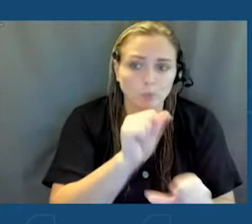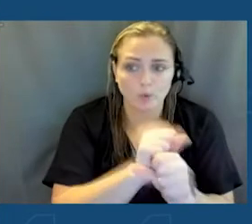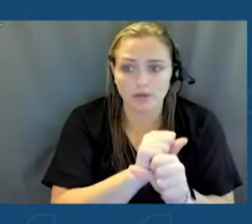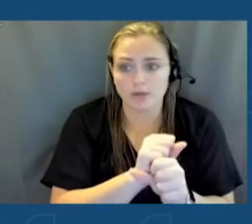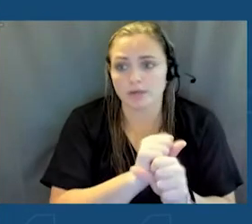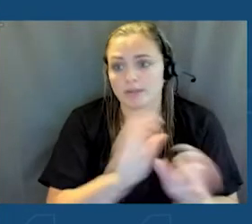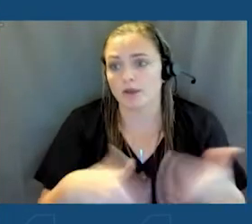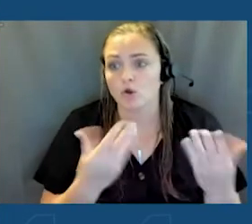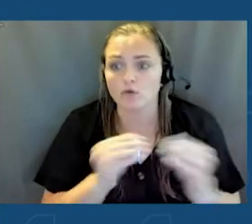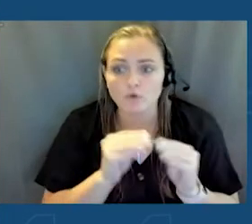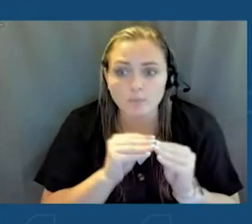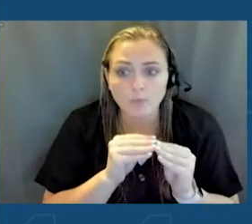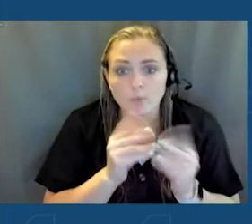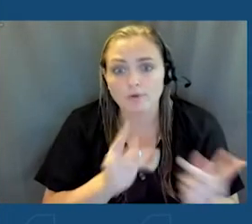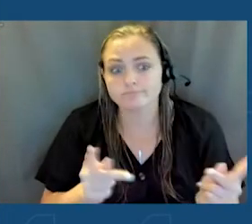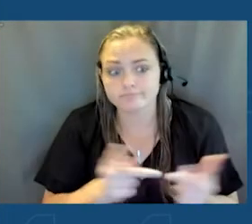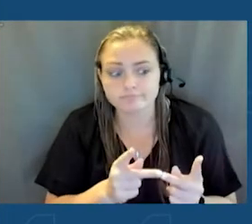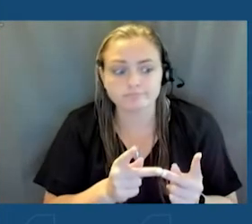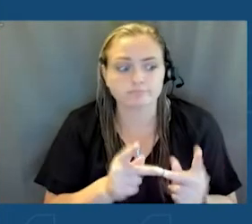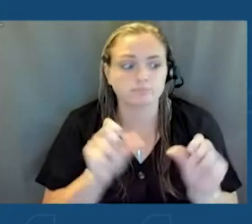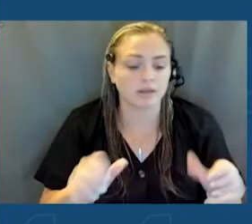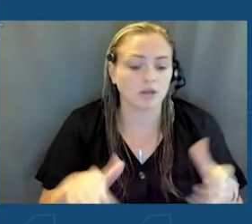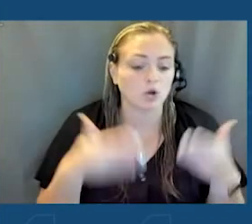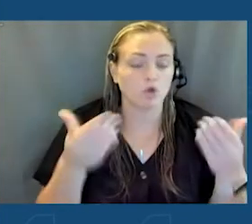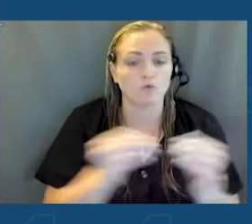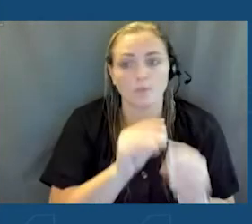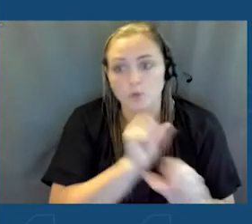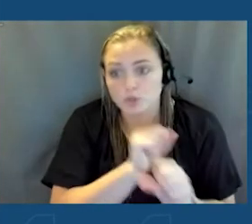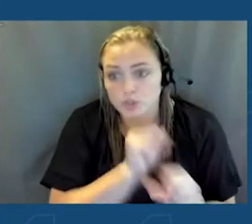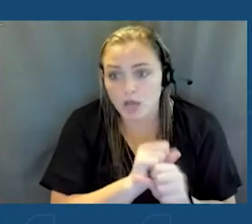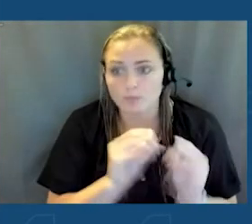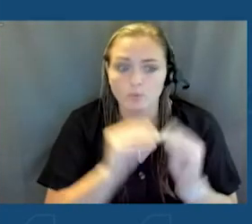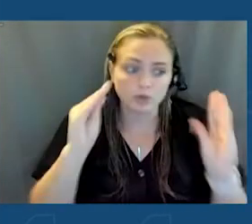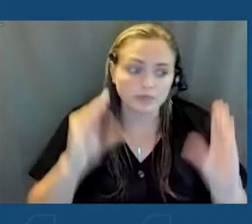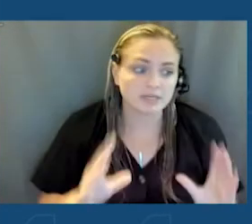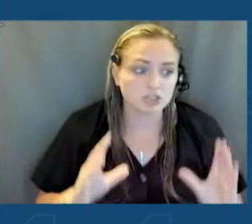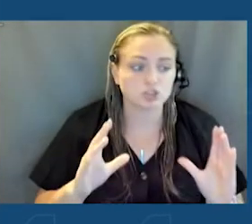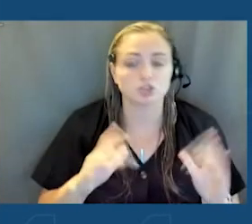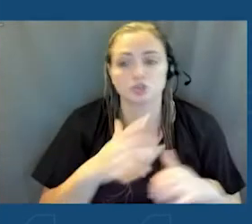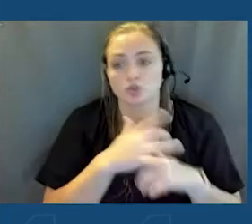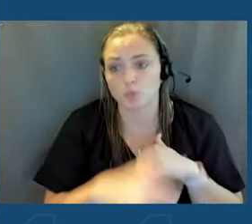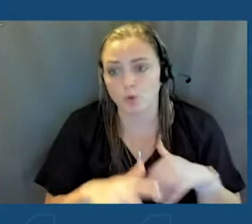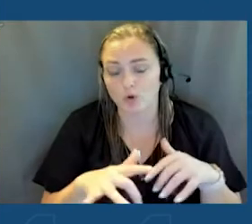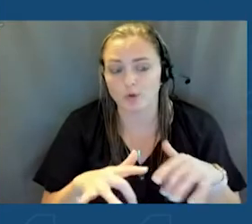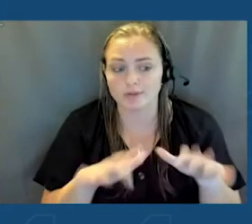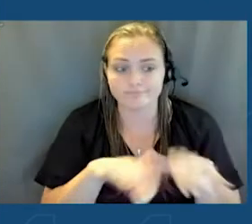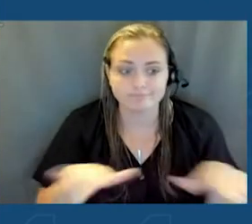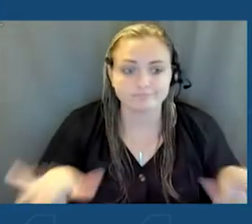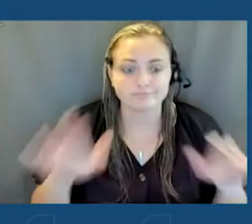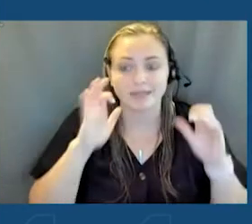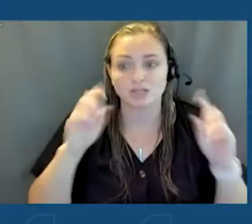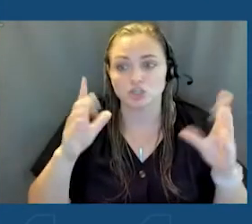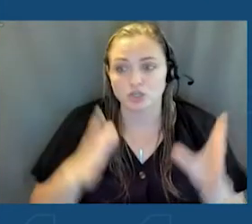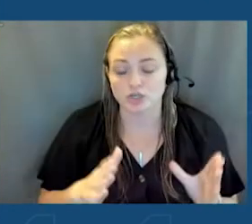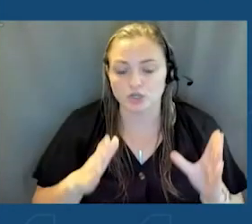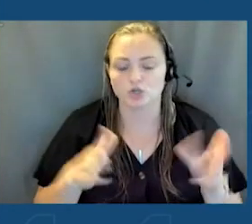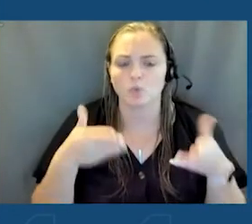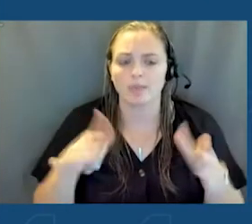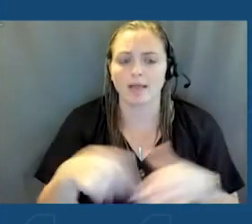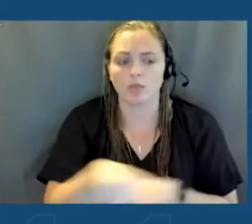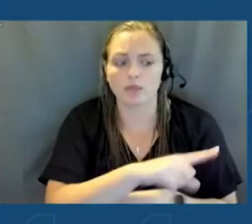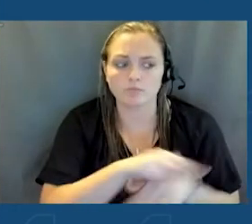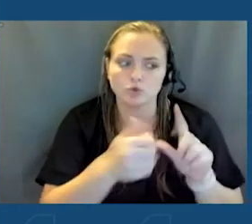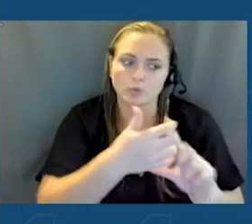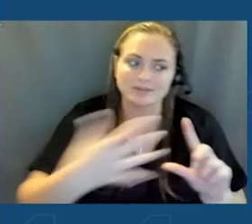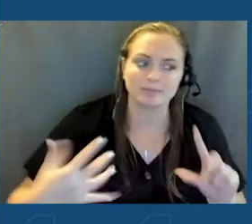more slots, offer more jobs to more teachers, to early childhood educators. It allows them to expand facilities.